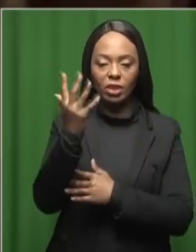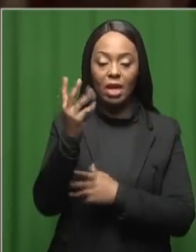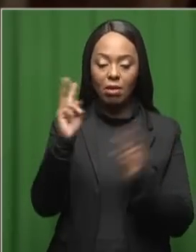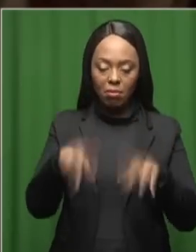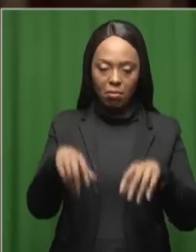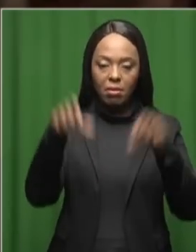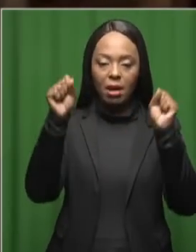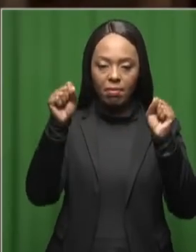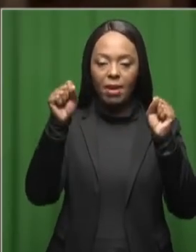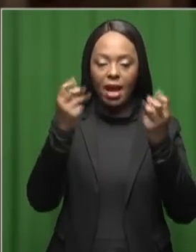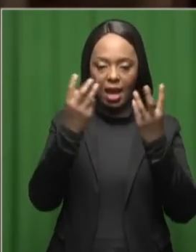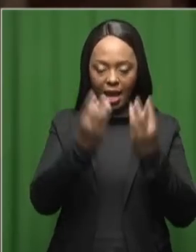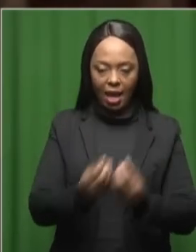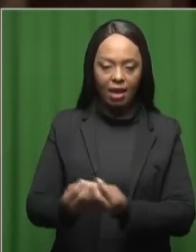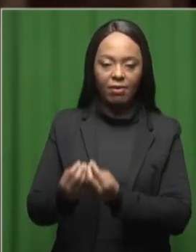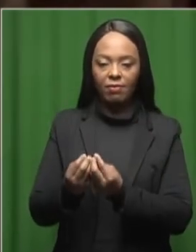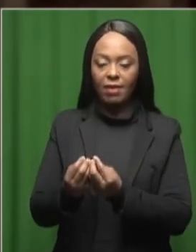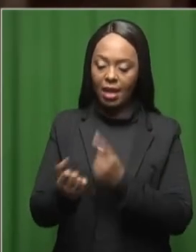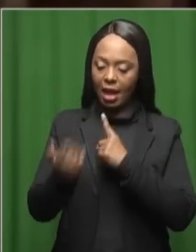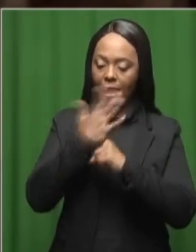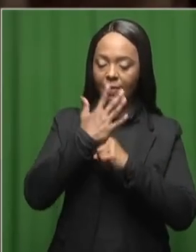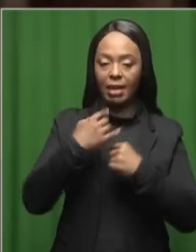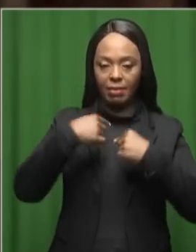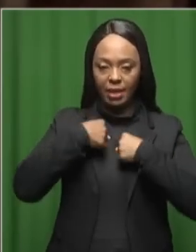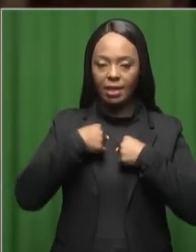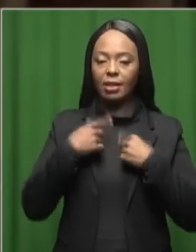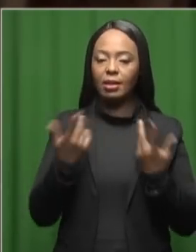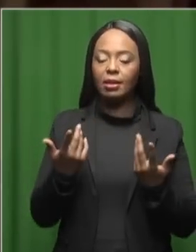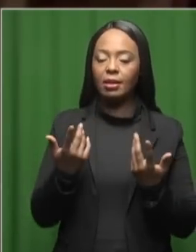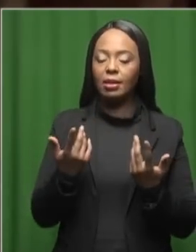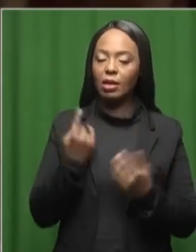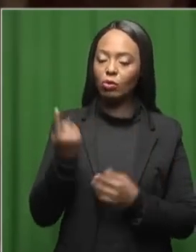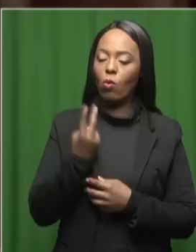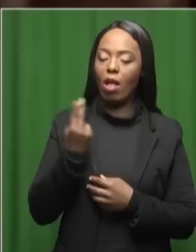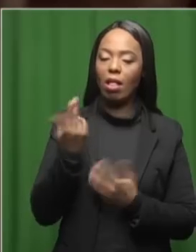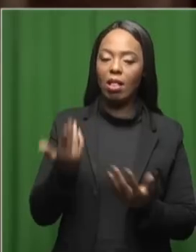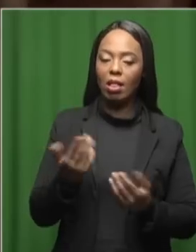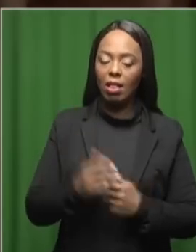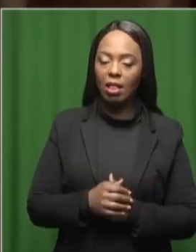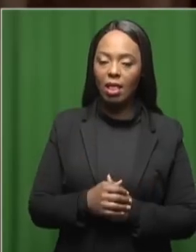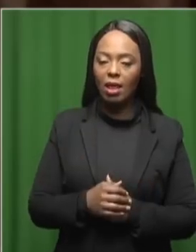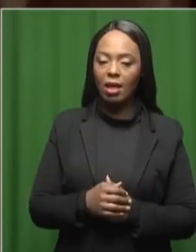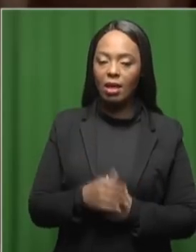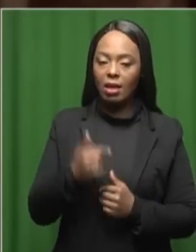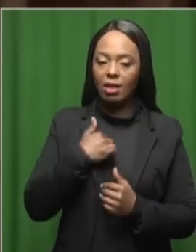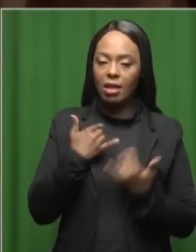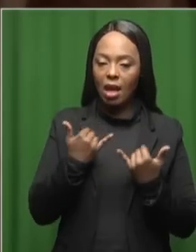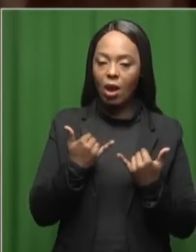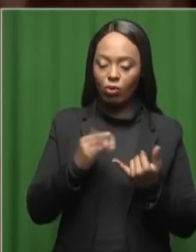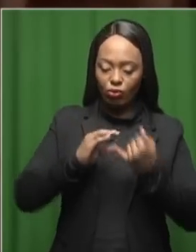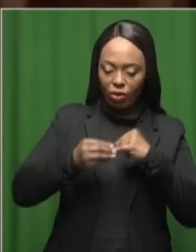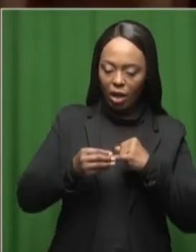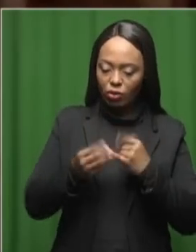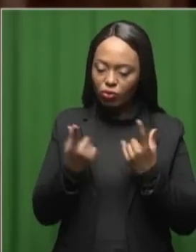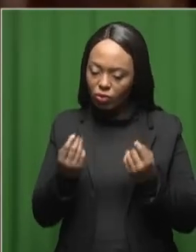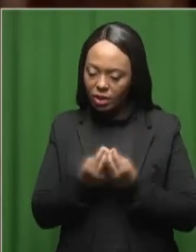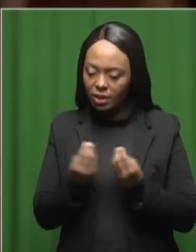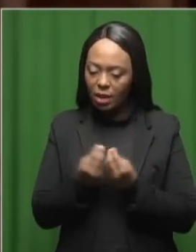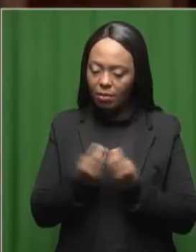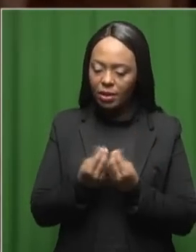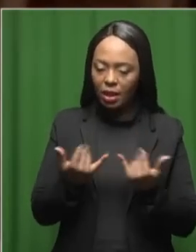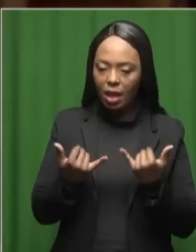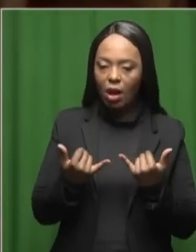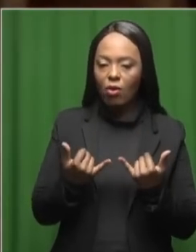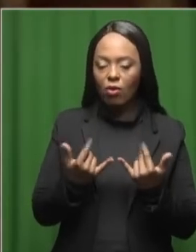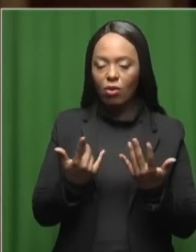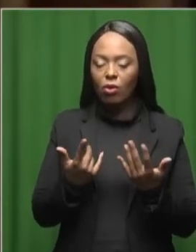now, and it is affecting me. And I'm improvising as I'm talking to you, and that's